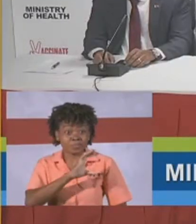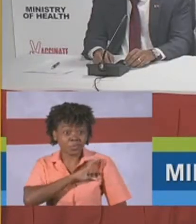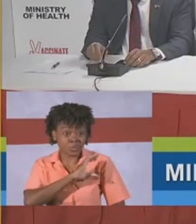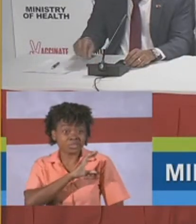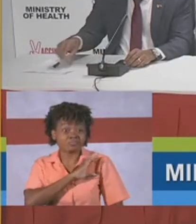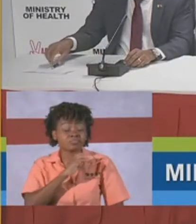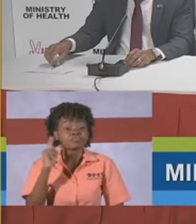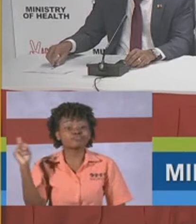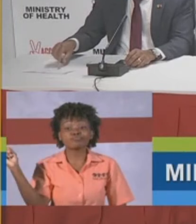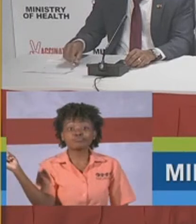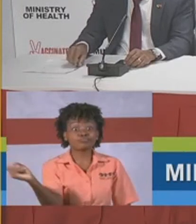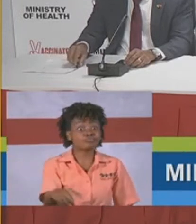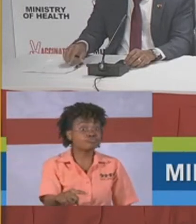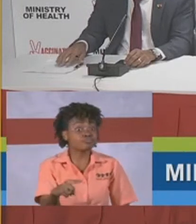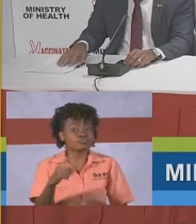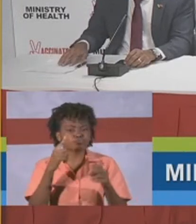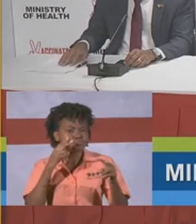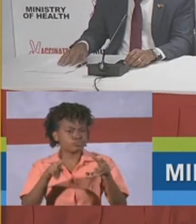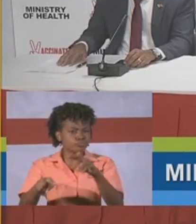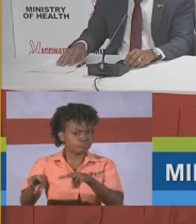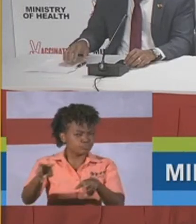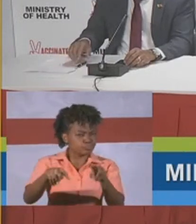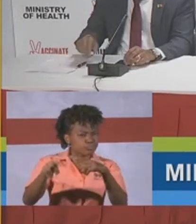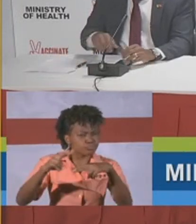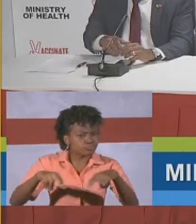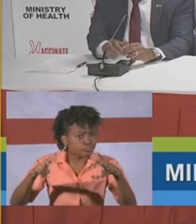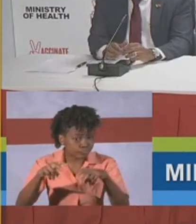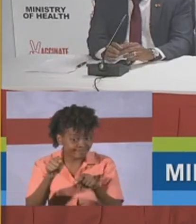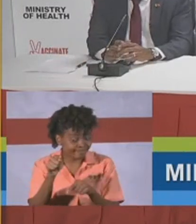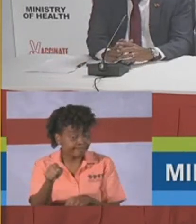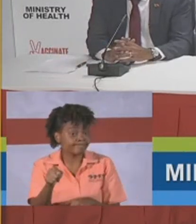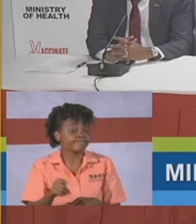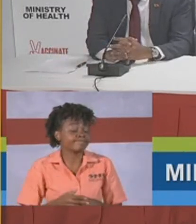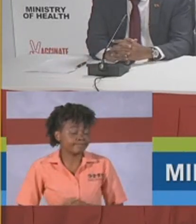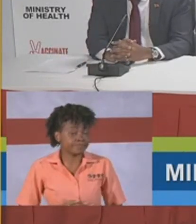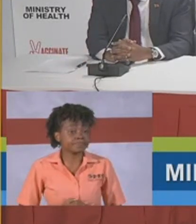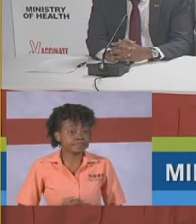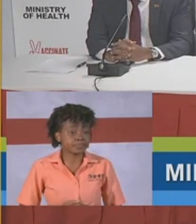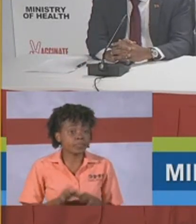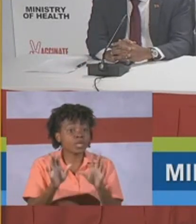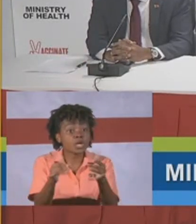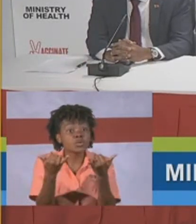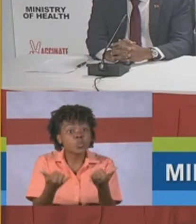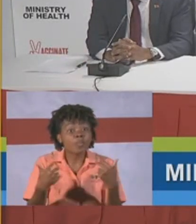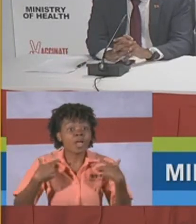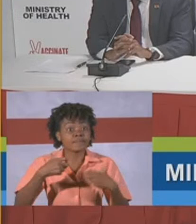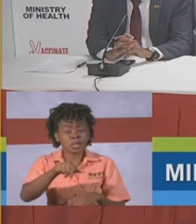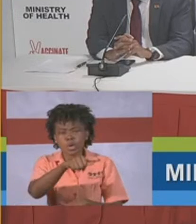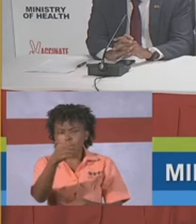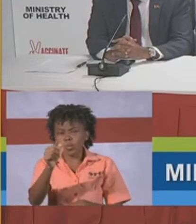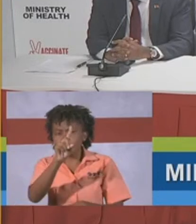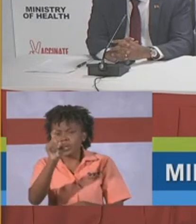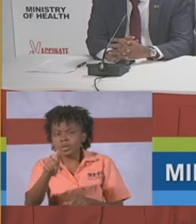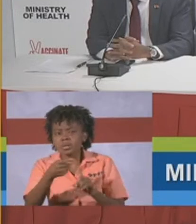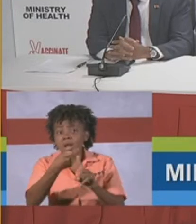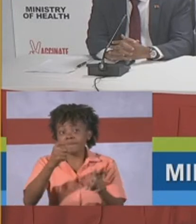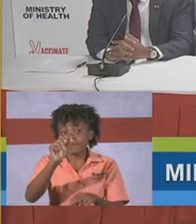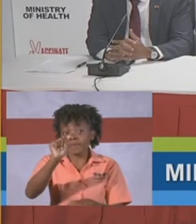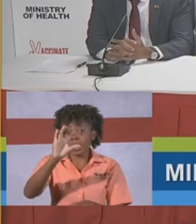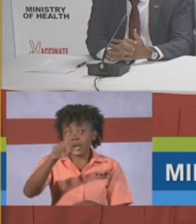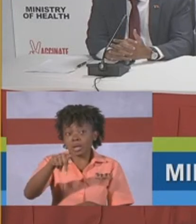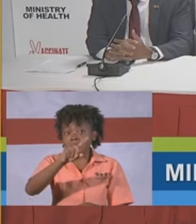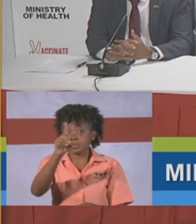thank you to Newsday. ACP, we have a follow-up question from you at this time. So let's go to ACP News again, please.